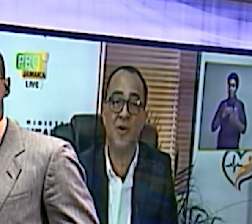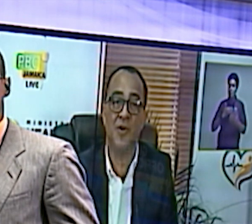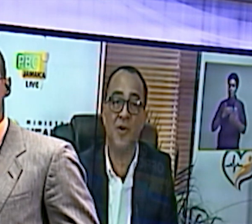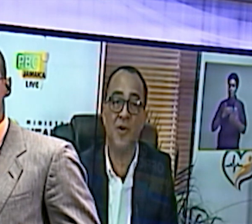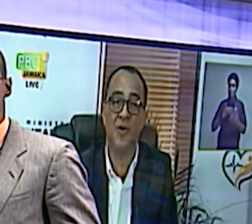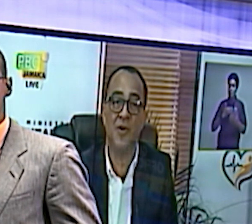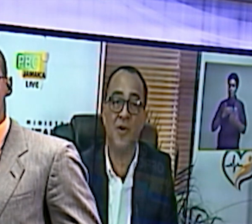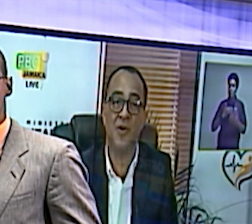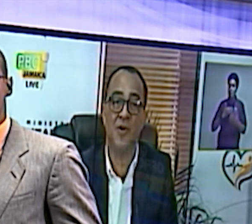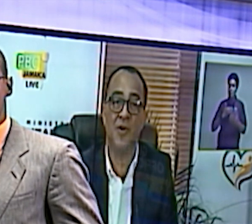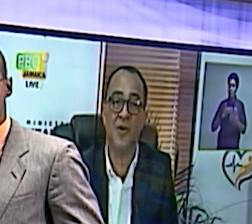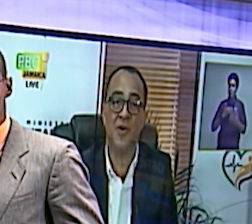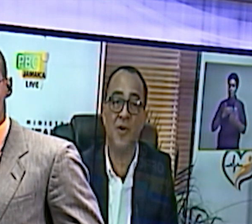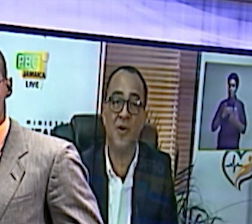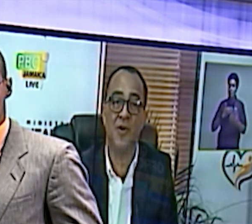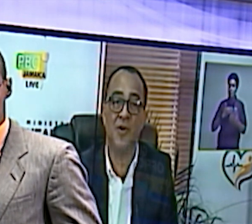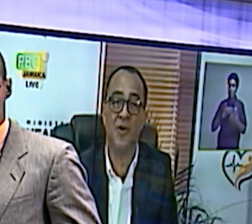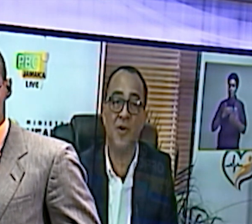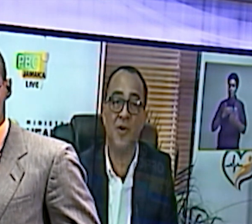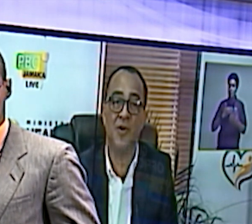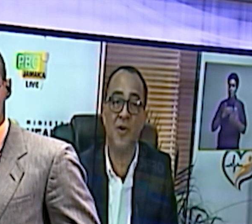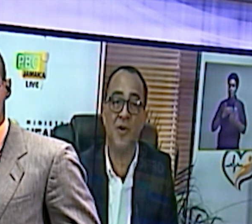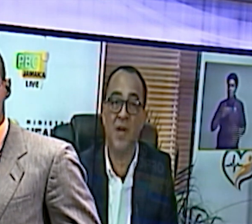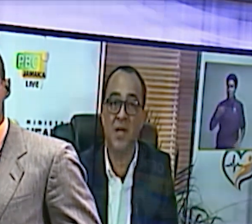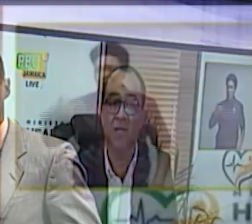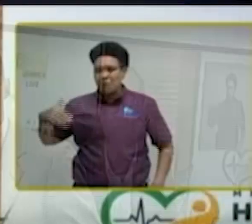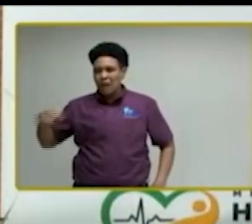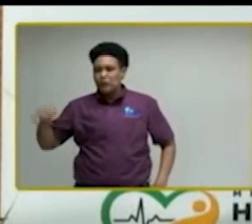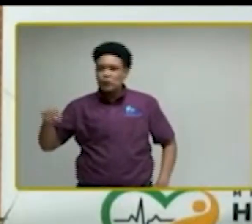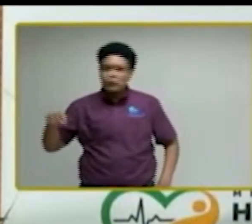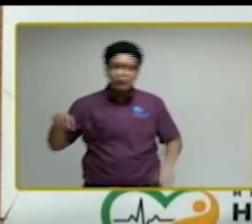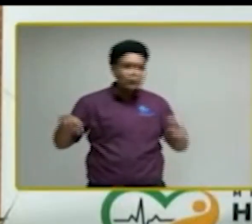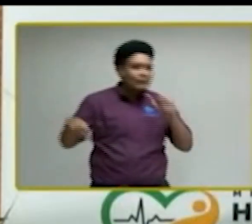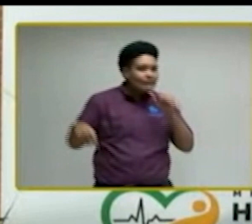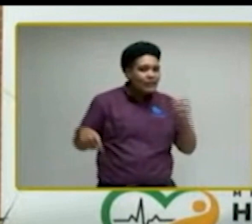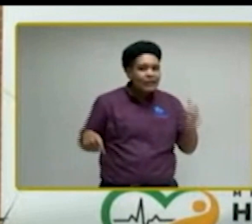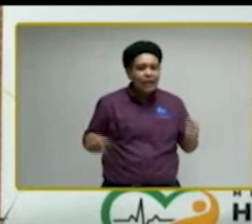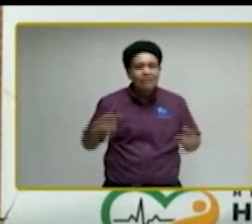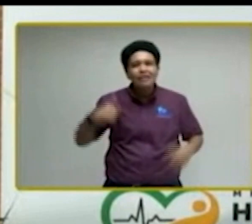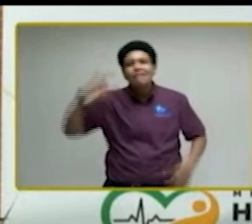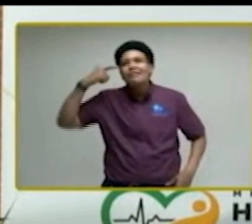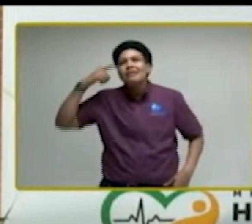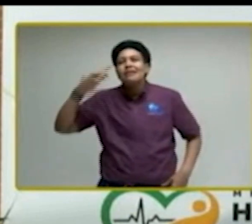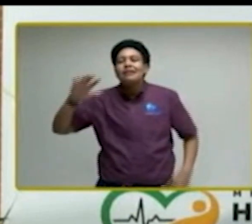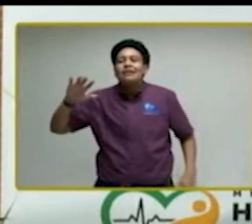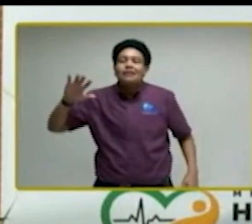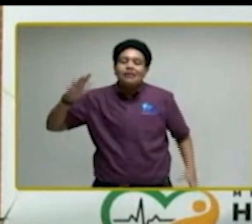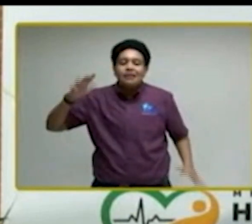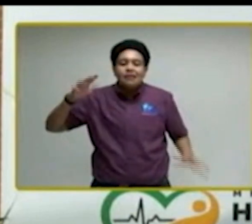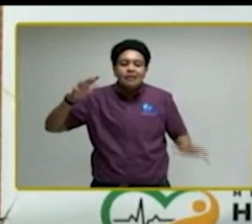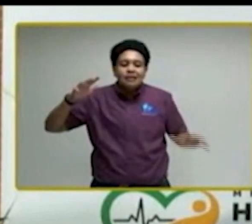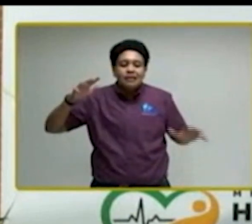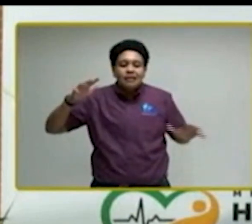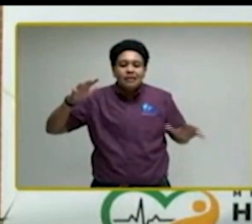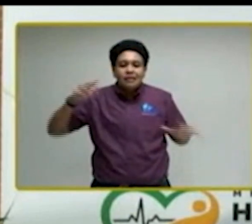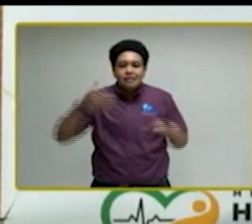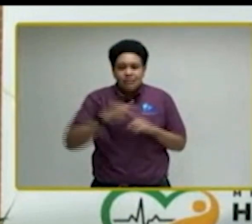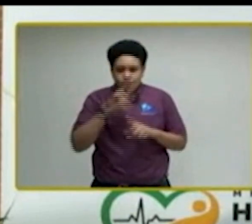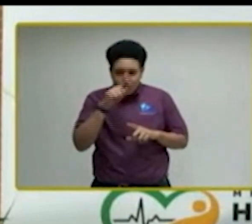first set of people to receive the COVID-19 vaccine. I think it's important